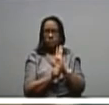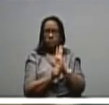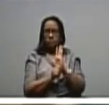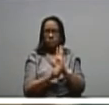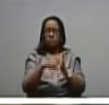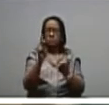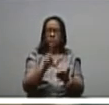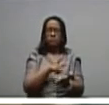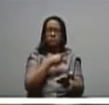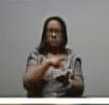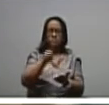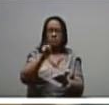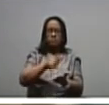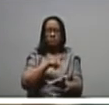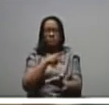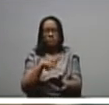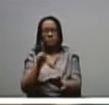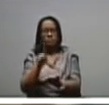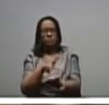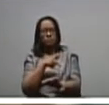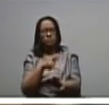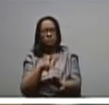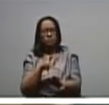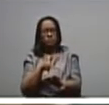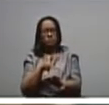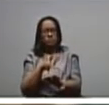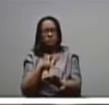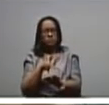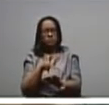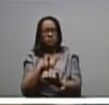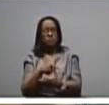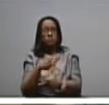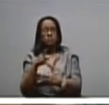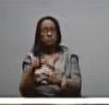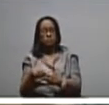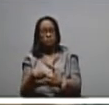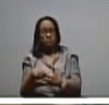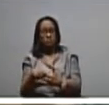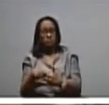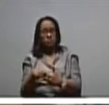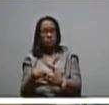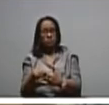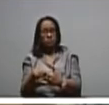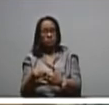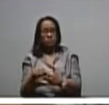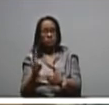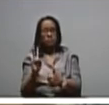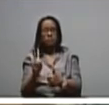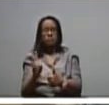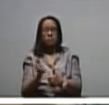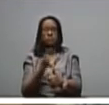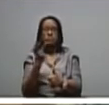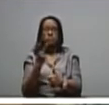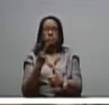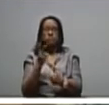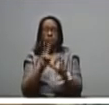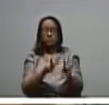psalm. And after the psalm, an epistle. And finally, the